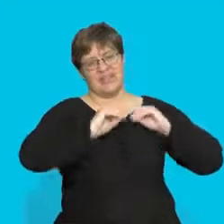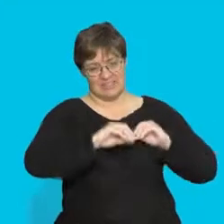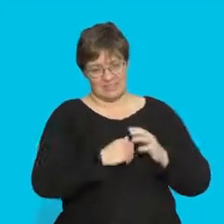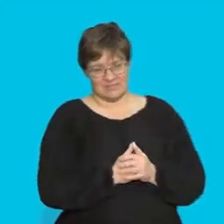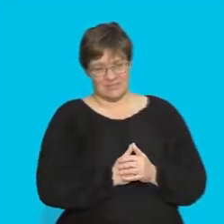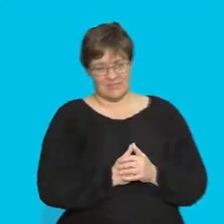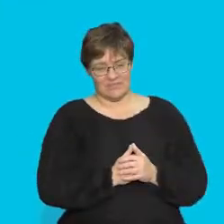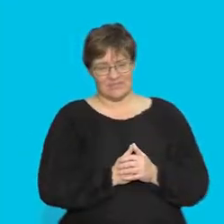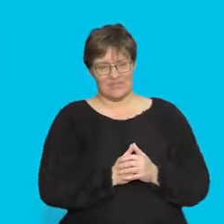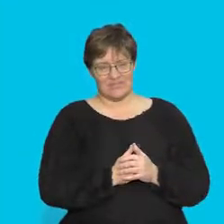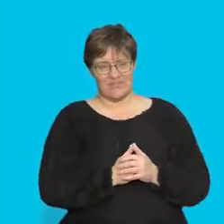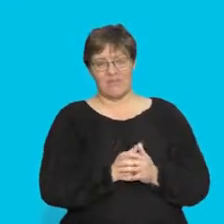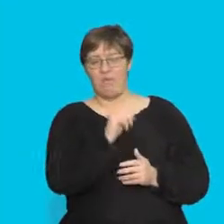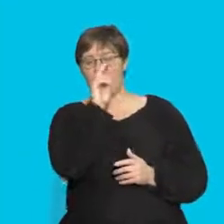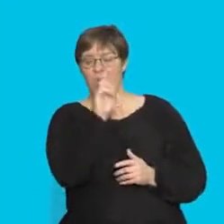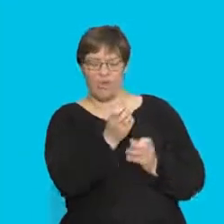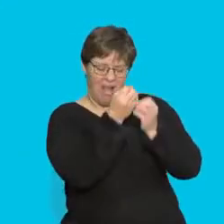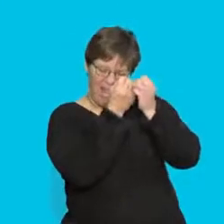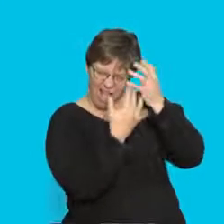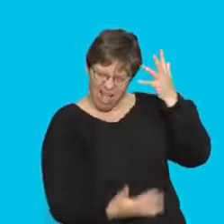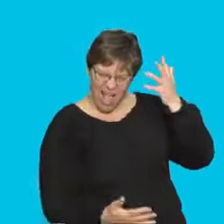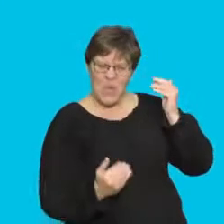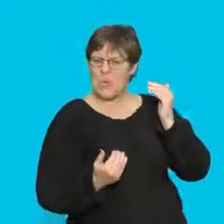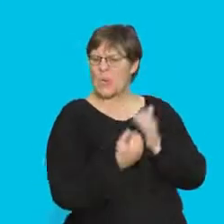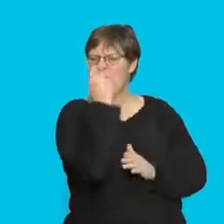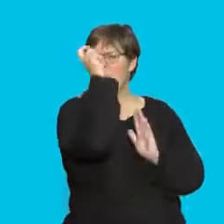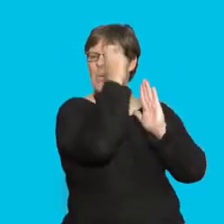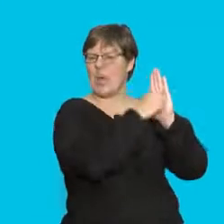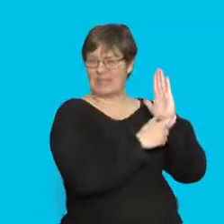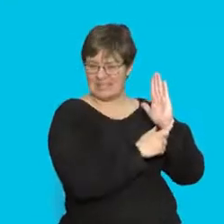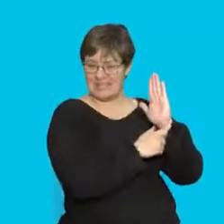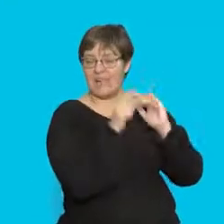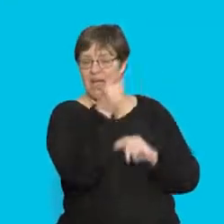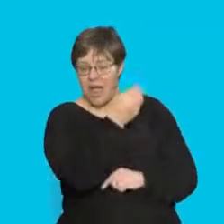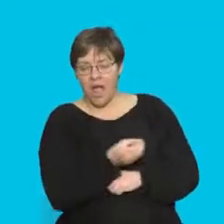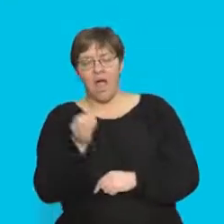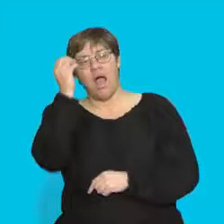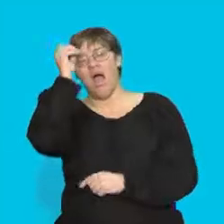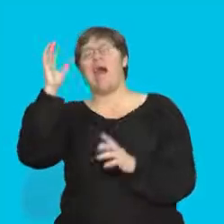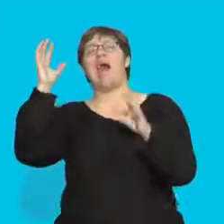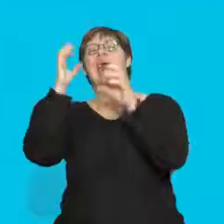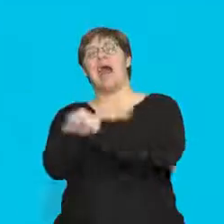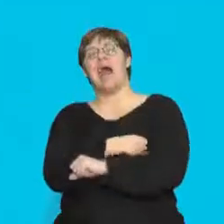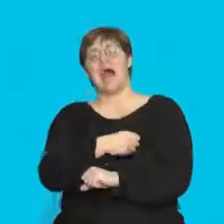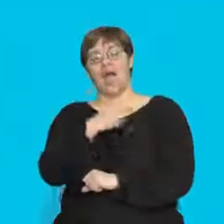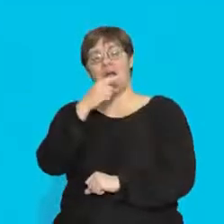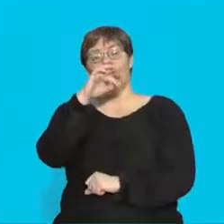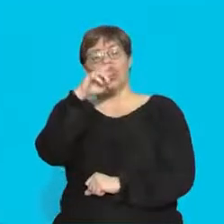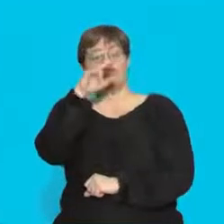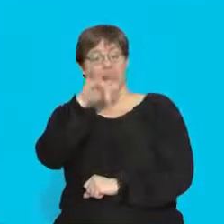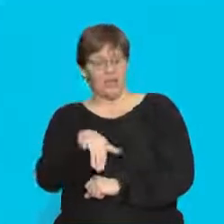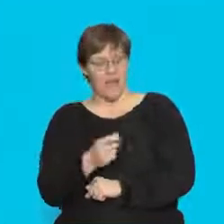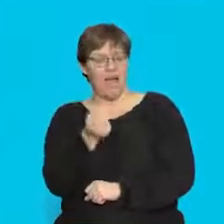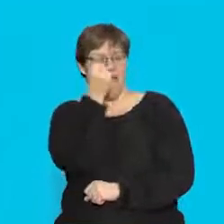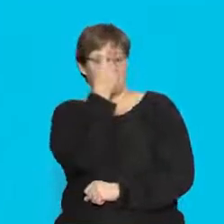our lesson. And we've looked at lots of new terminology that must land up inside your